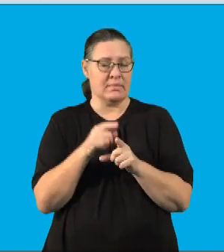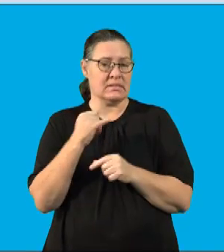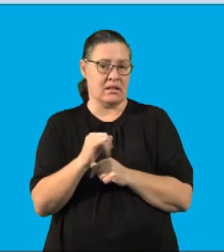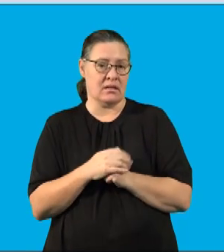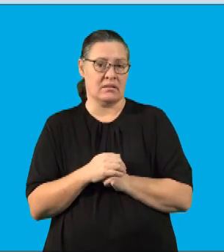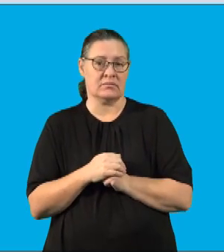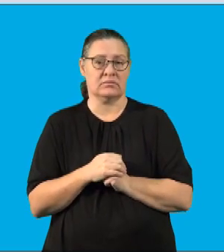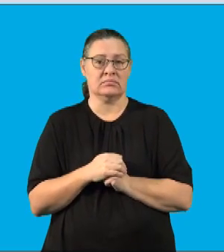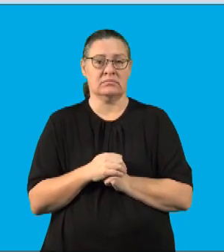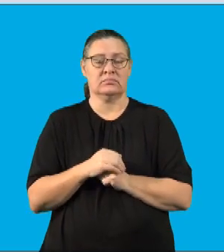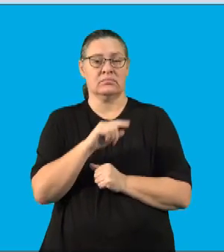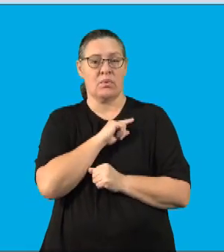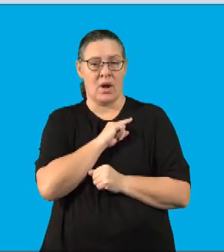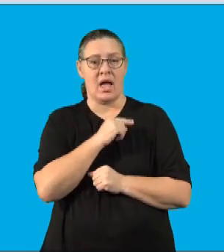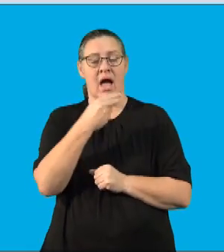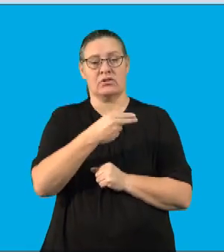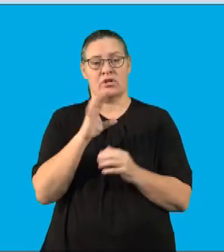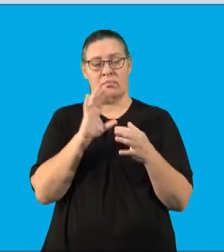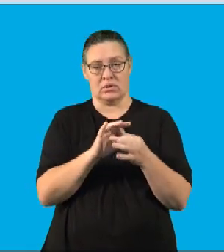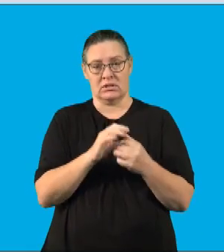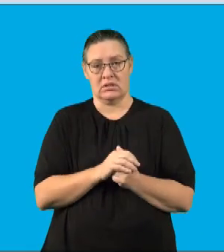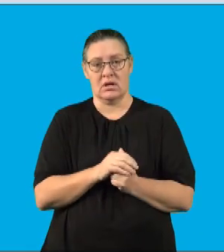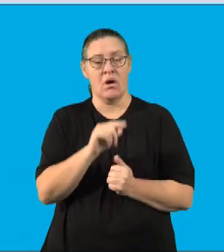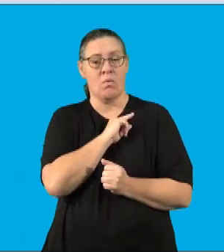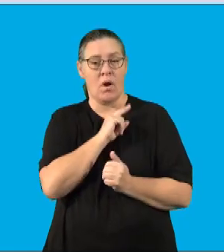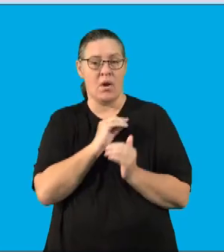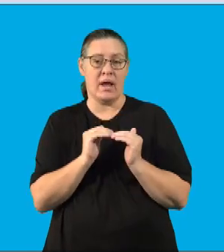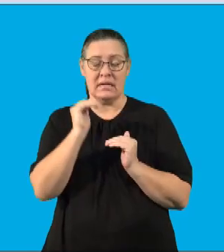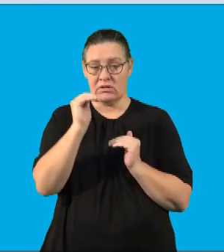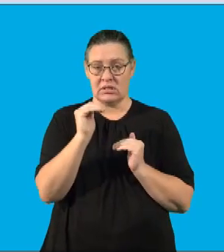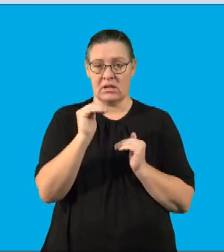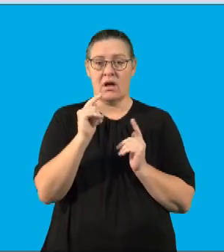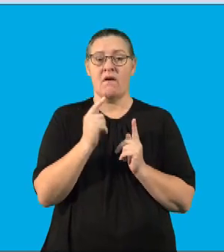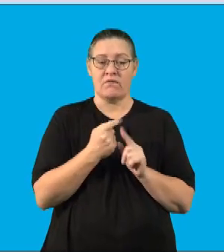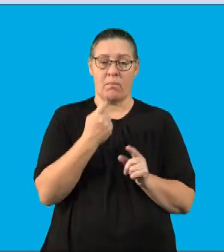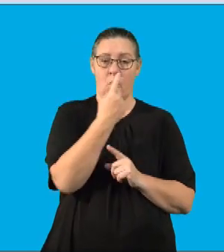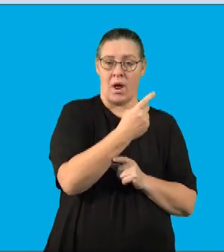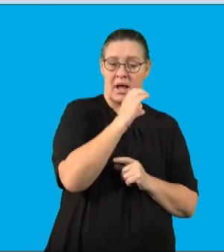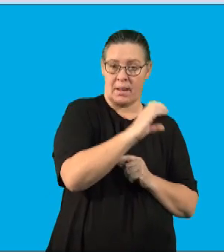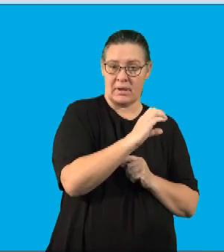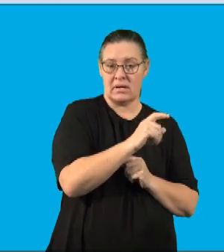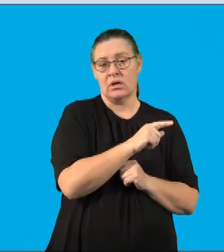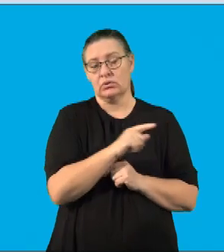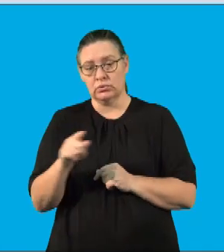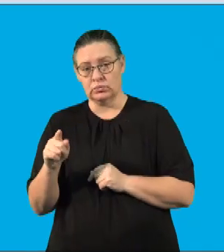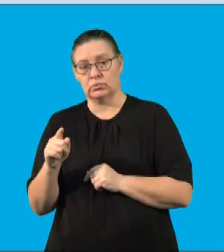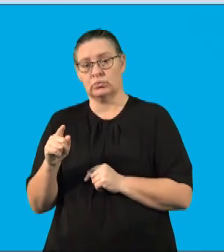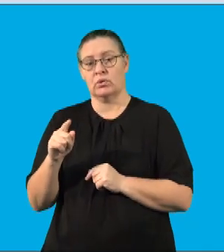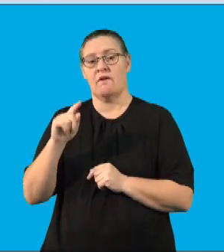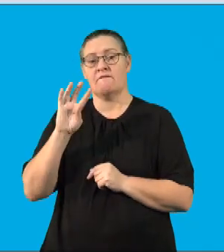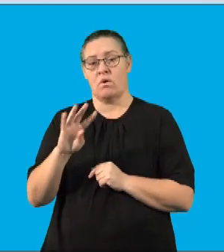because the prevalent one here is going to be our hydrogen bond. As we are increasing, going down from 1 carbon all the way